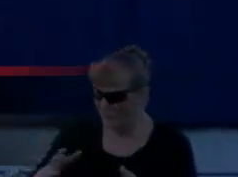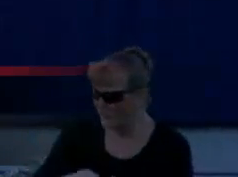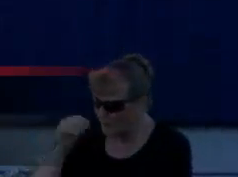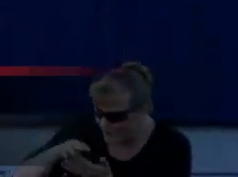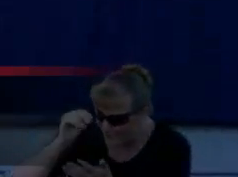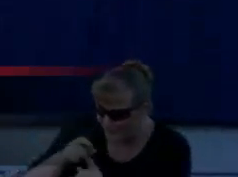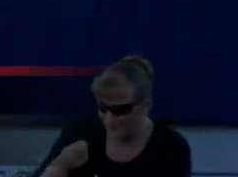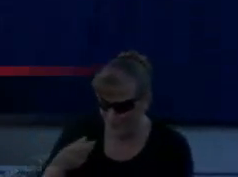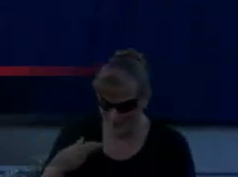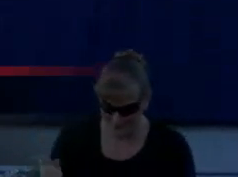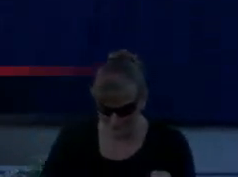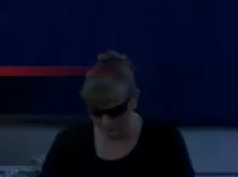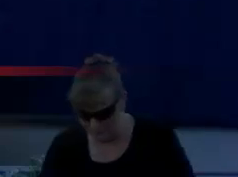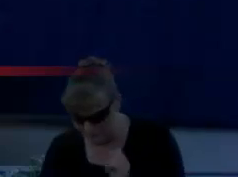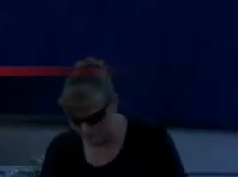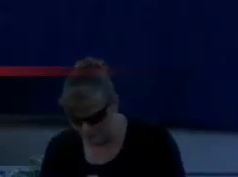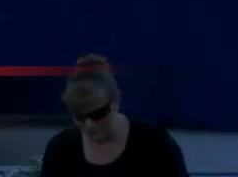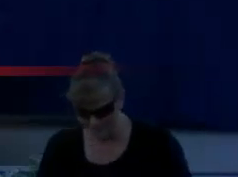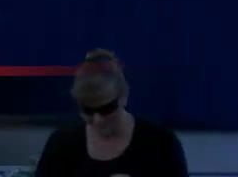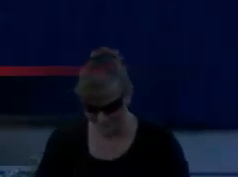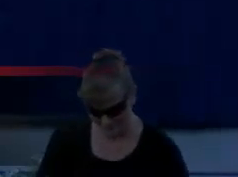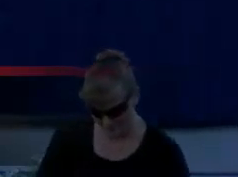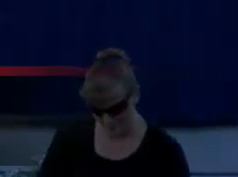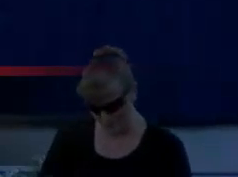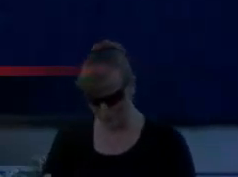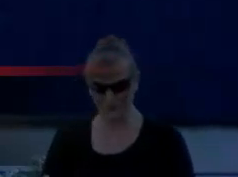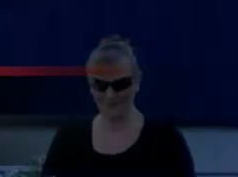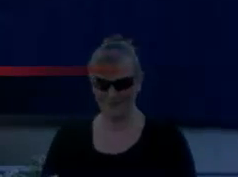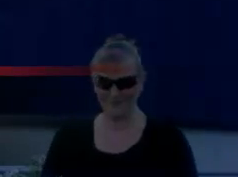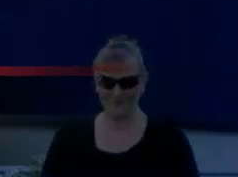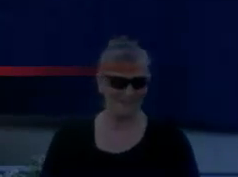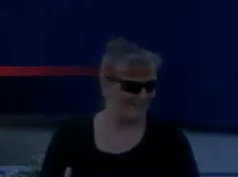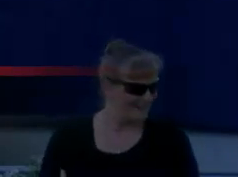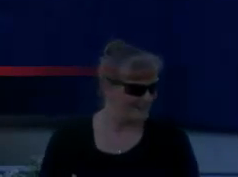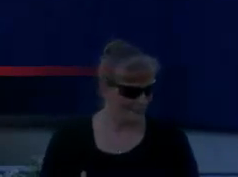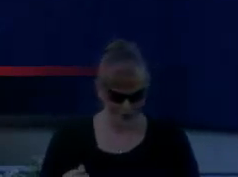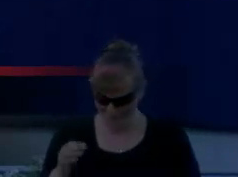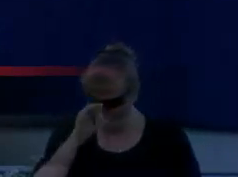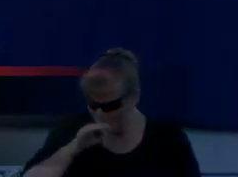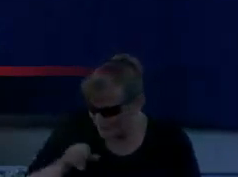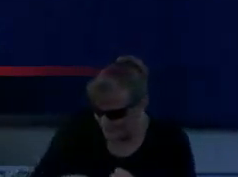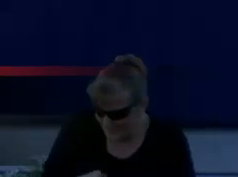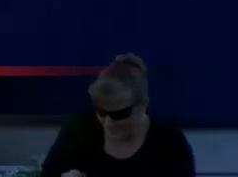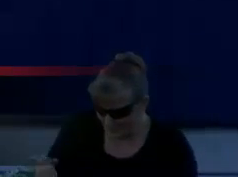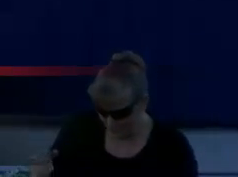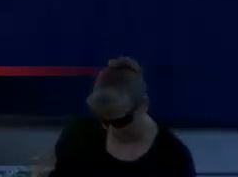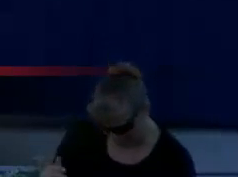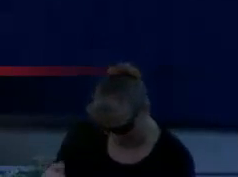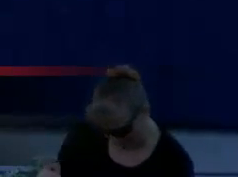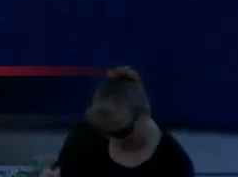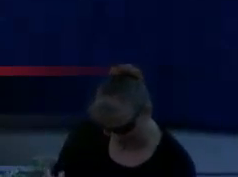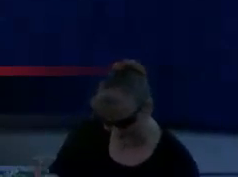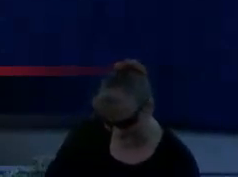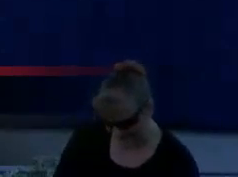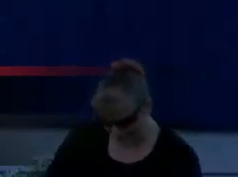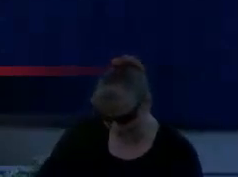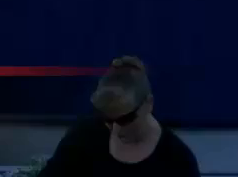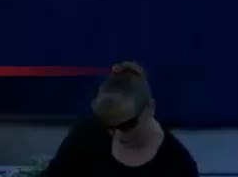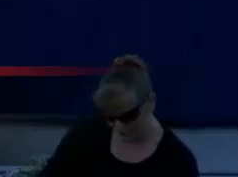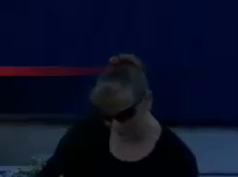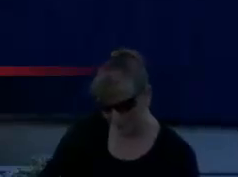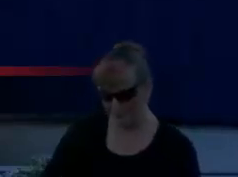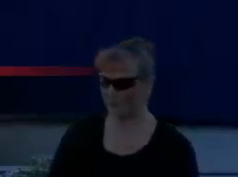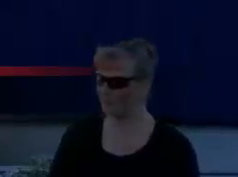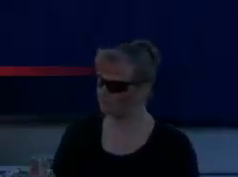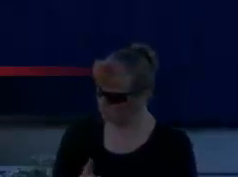we spend in high school. Instead of being empty, as they were our freshman year, our backpacks have now been filled with useful tools such